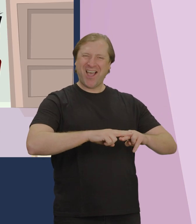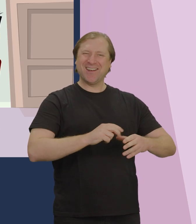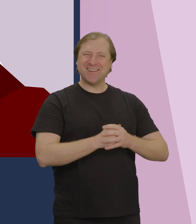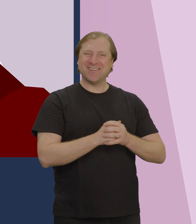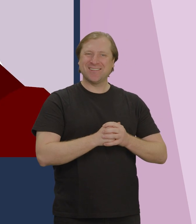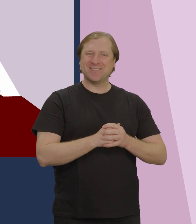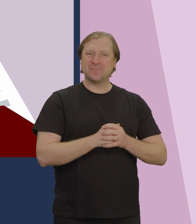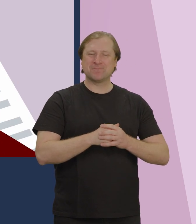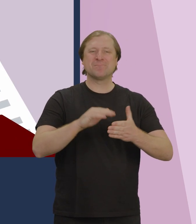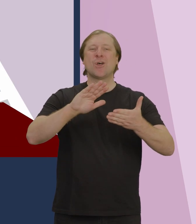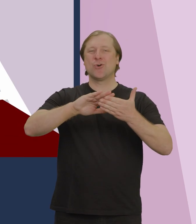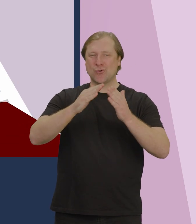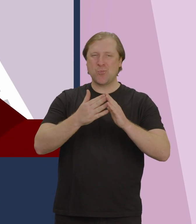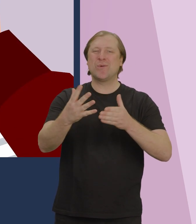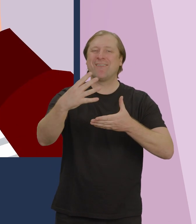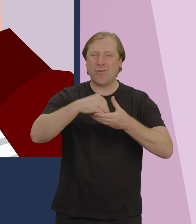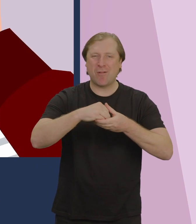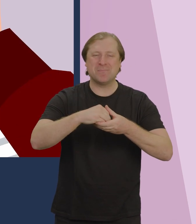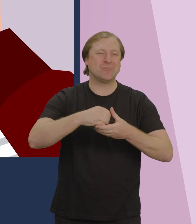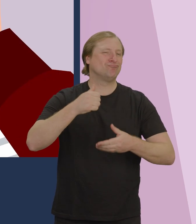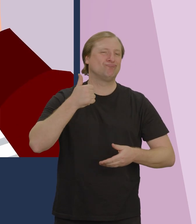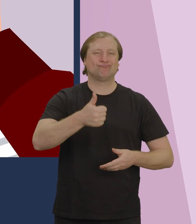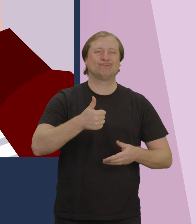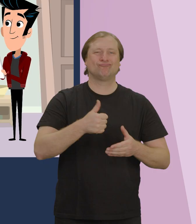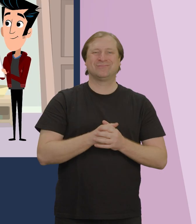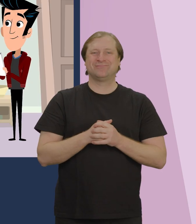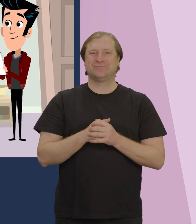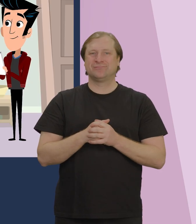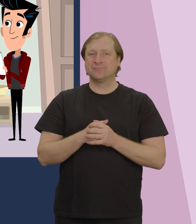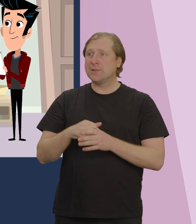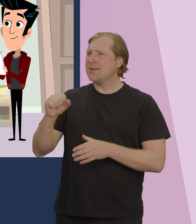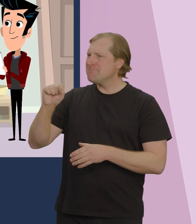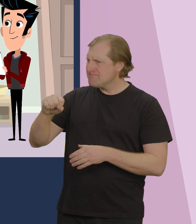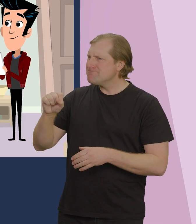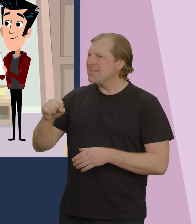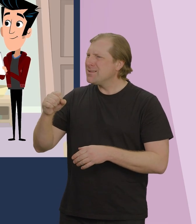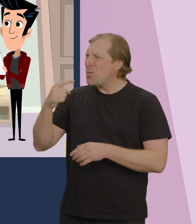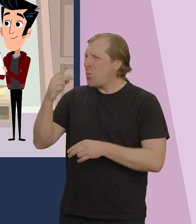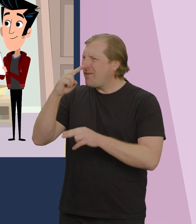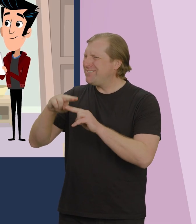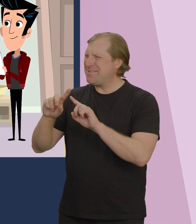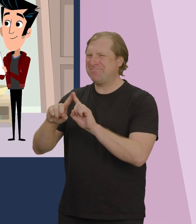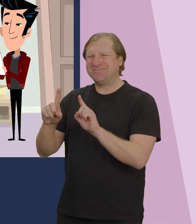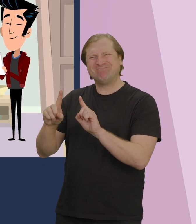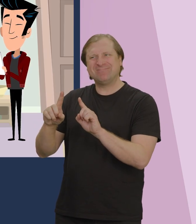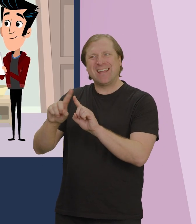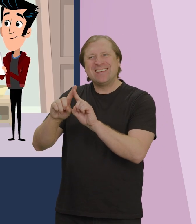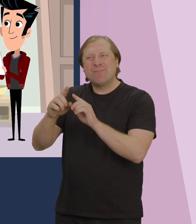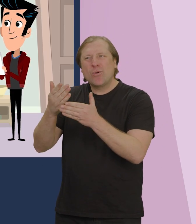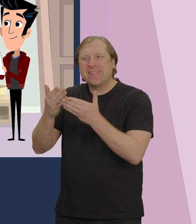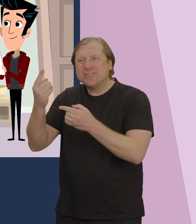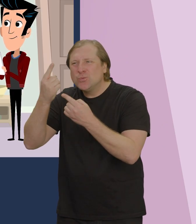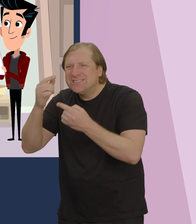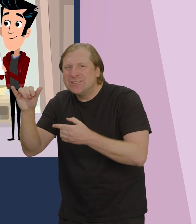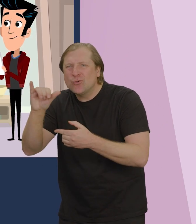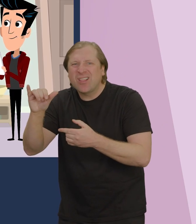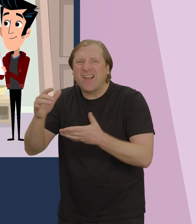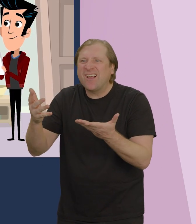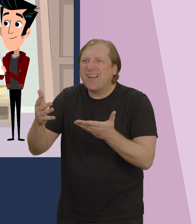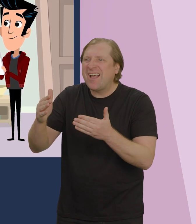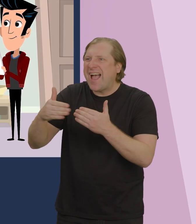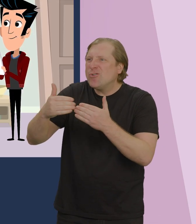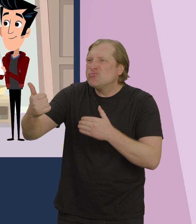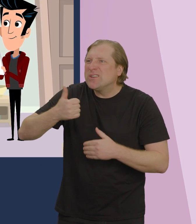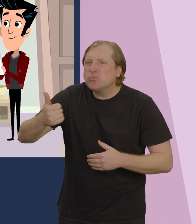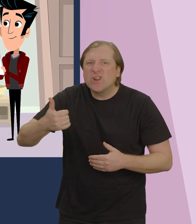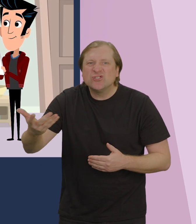mija. Community participation? Done. It does, but there are many things to think about, like how do you get